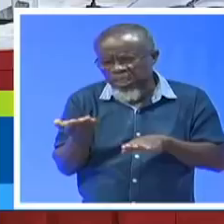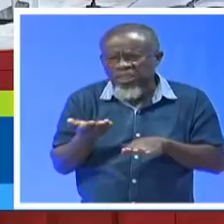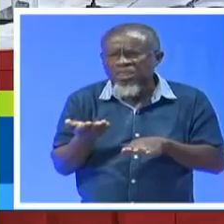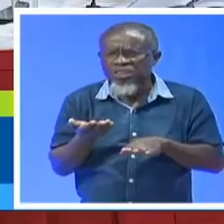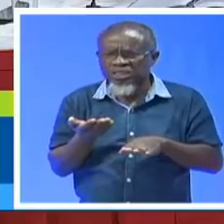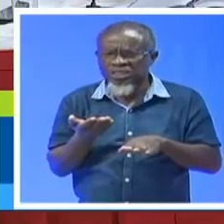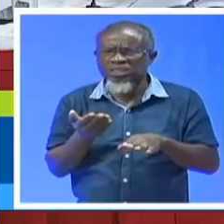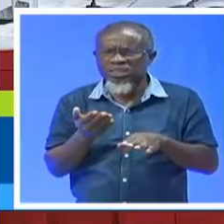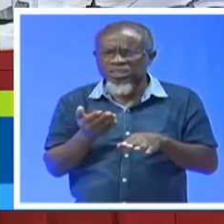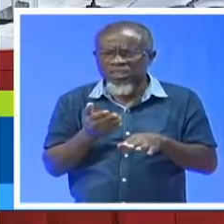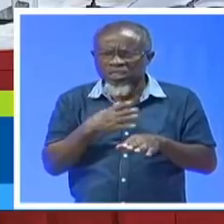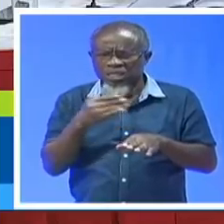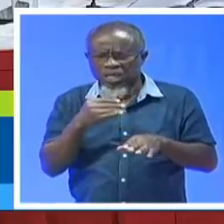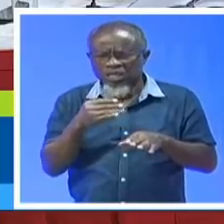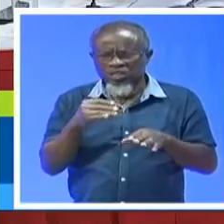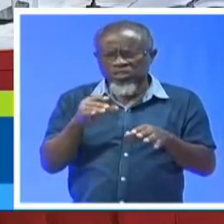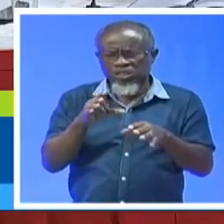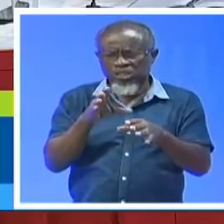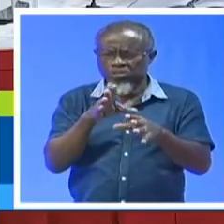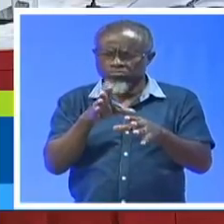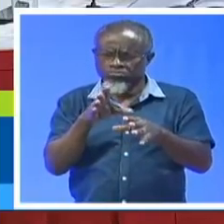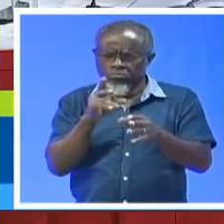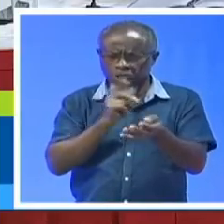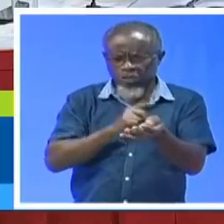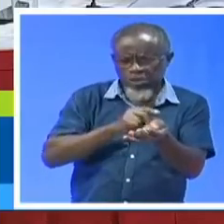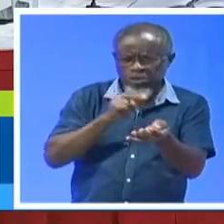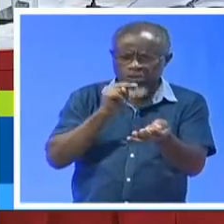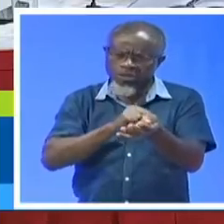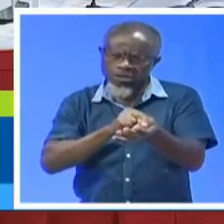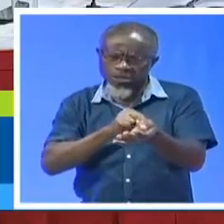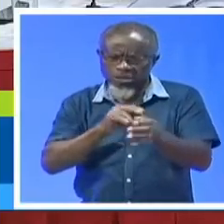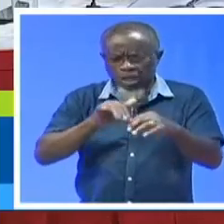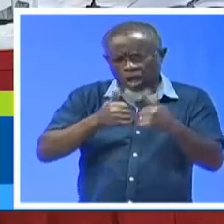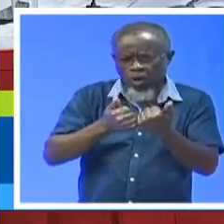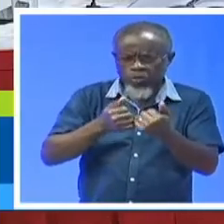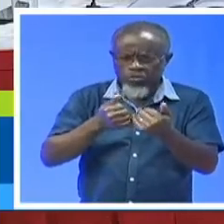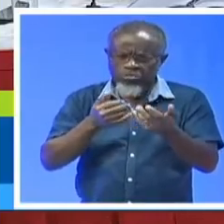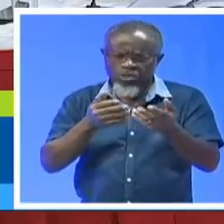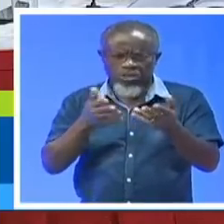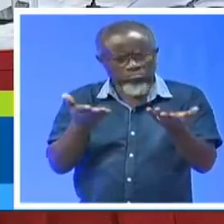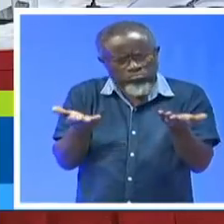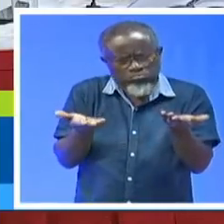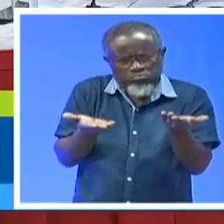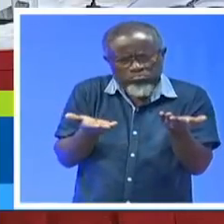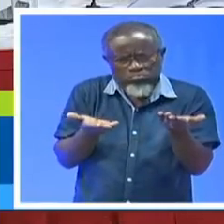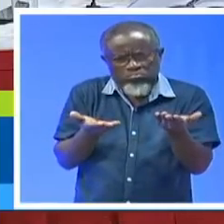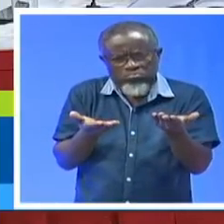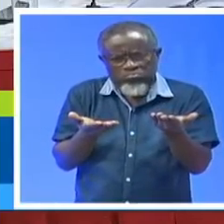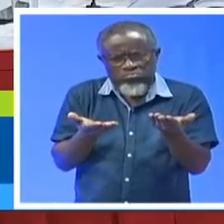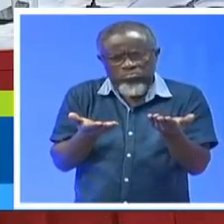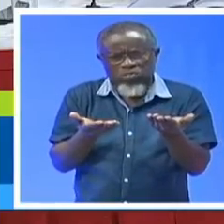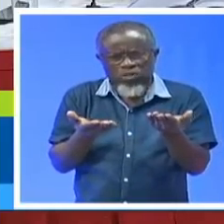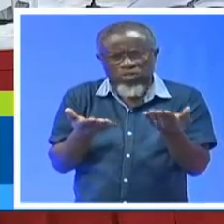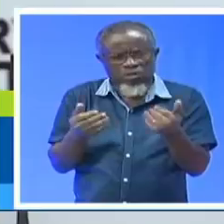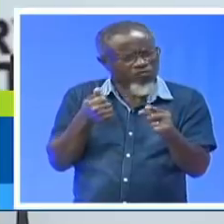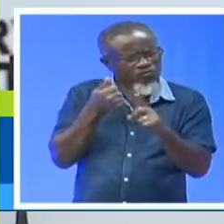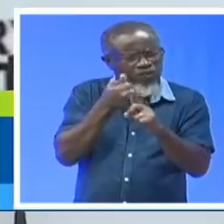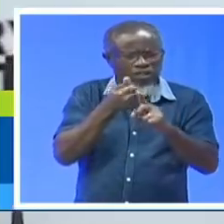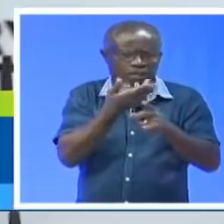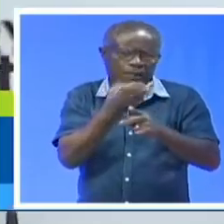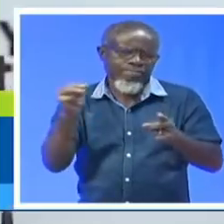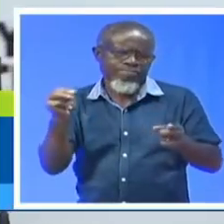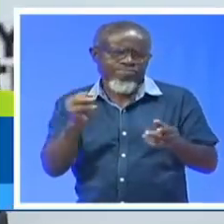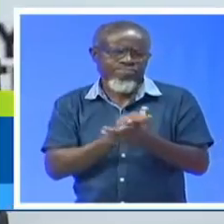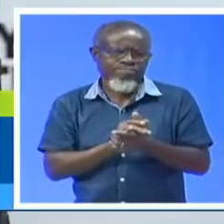frontline workers are coping with this current wave? So I have addressed the issue of the